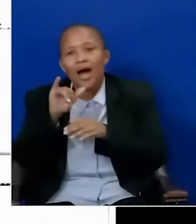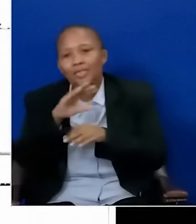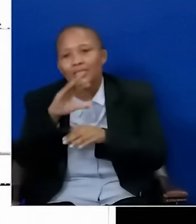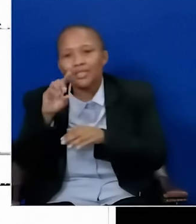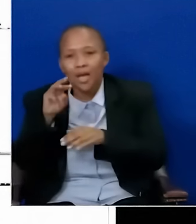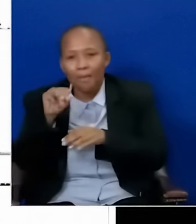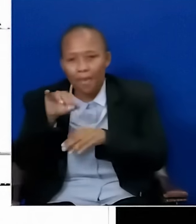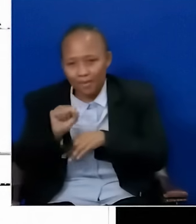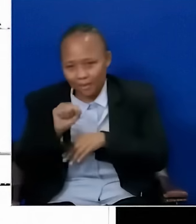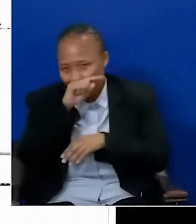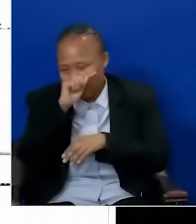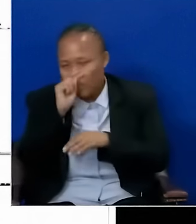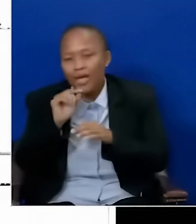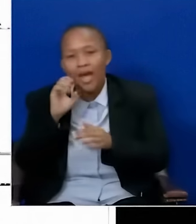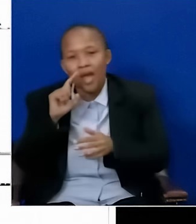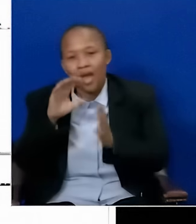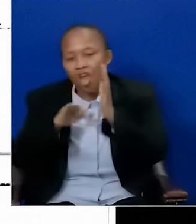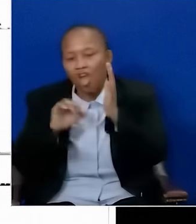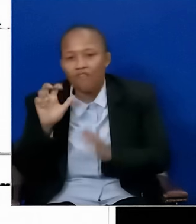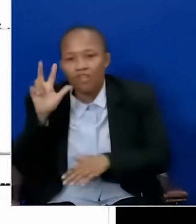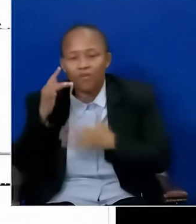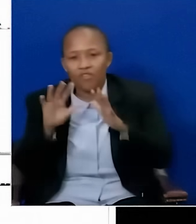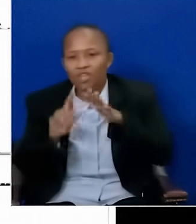scanned and confirmed date